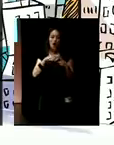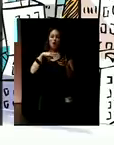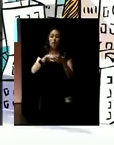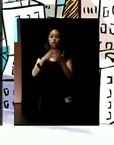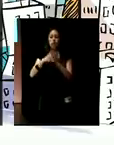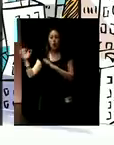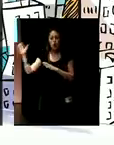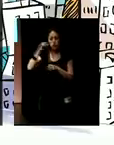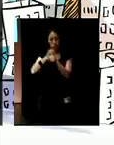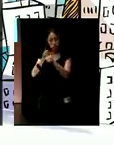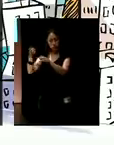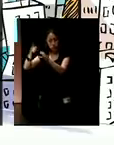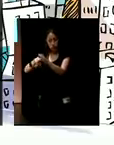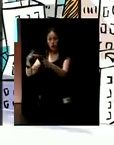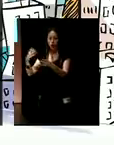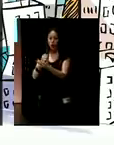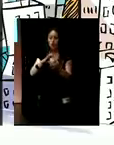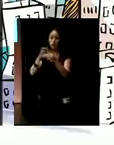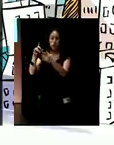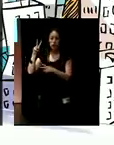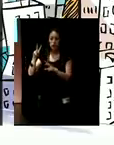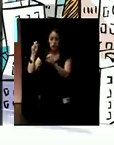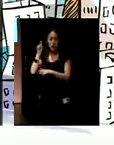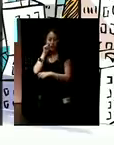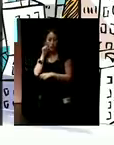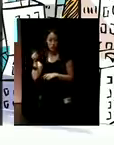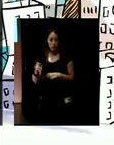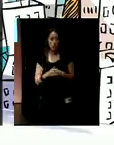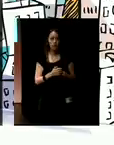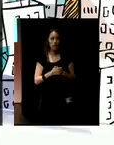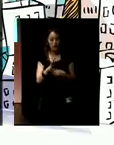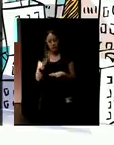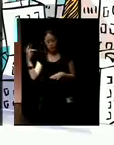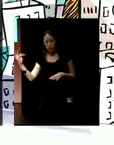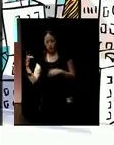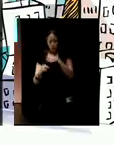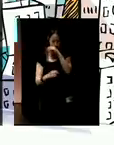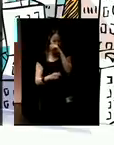tourism. The floor is yours. Gracias.